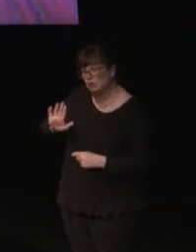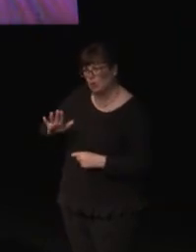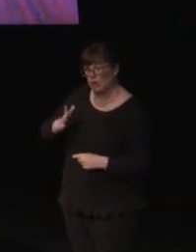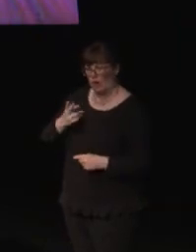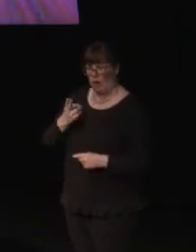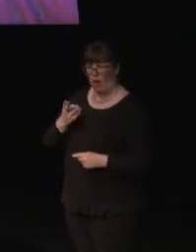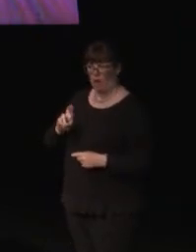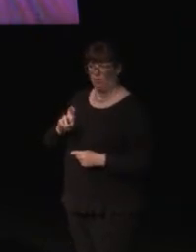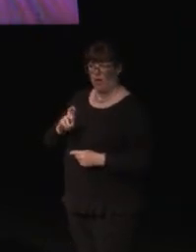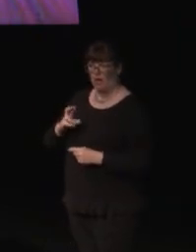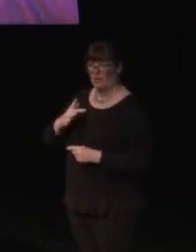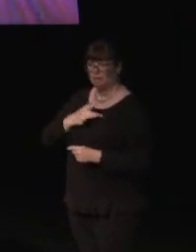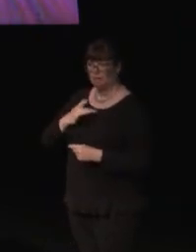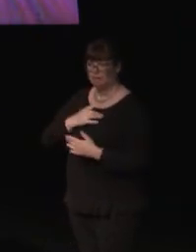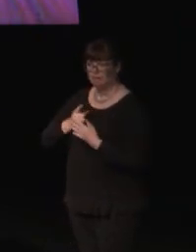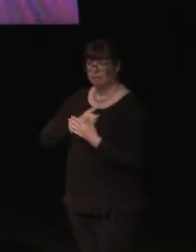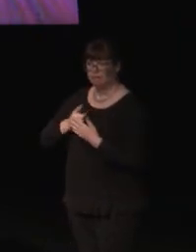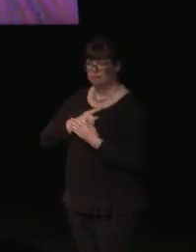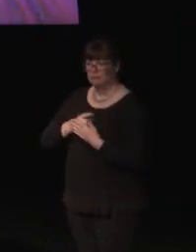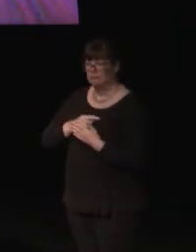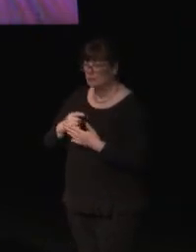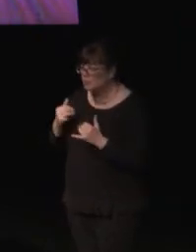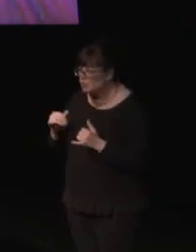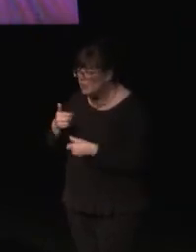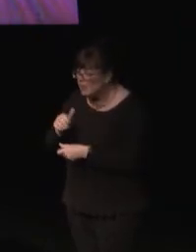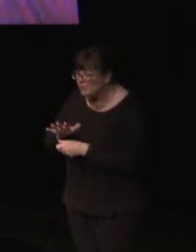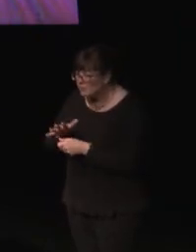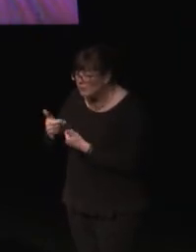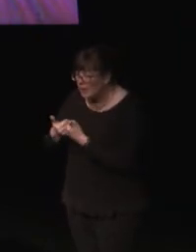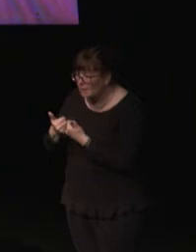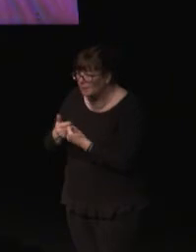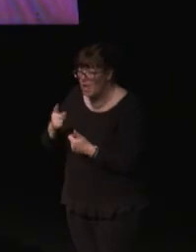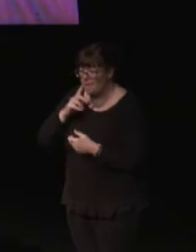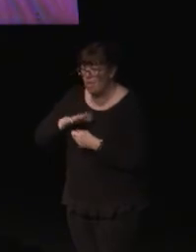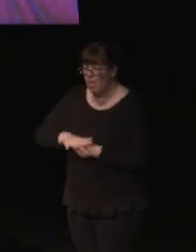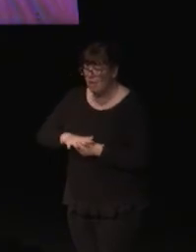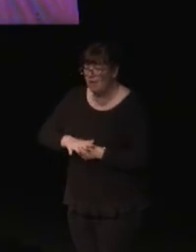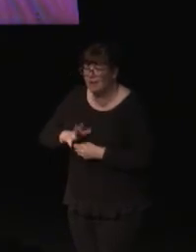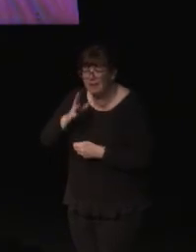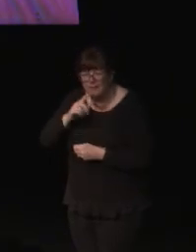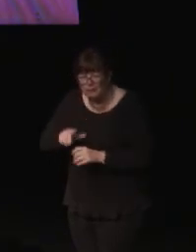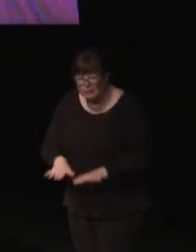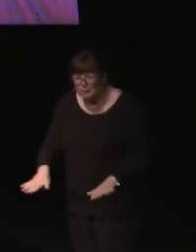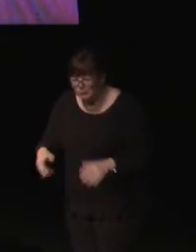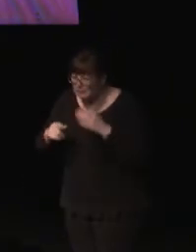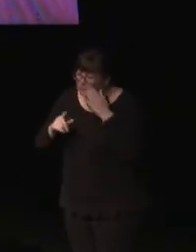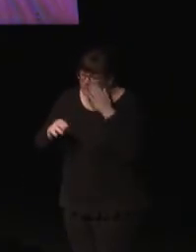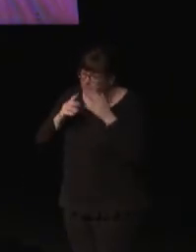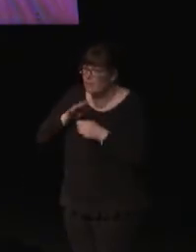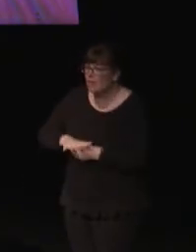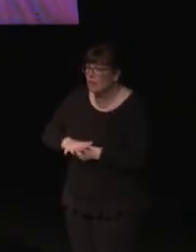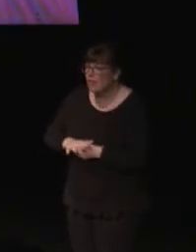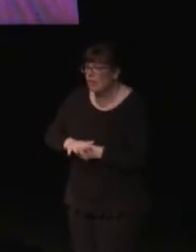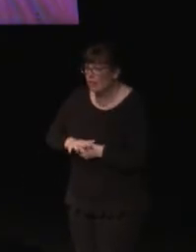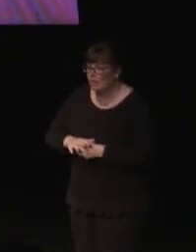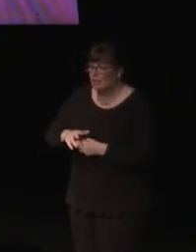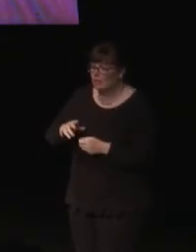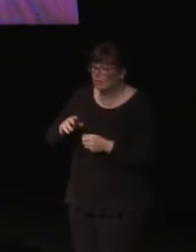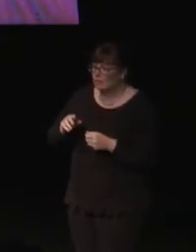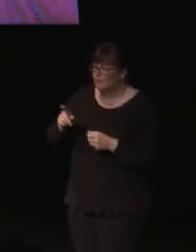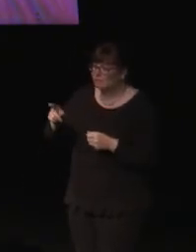heart rate to be able to play the game if you get too stressed out. That's typically for children. And they've done studies with Boston's